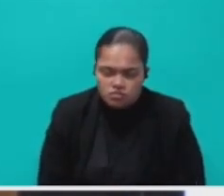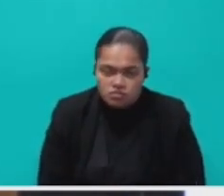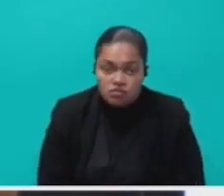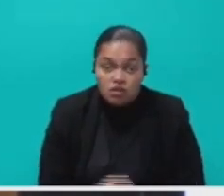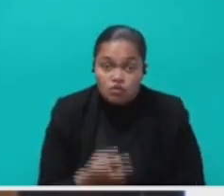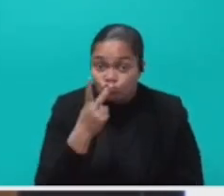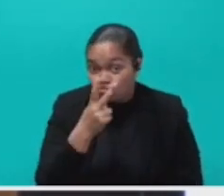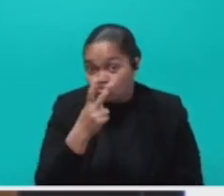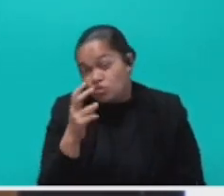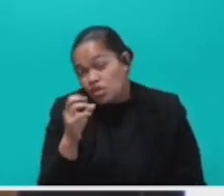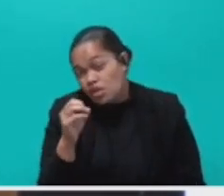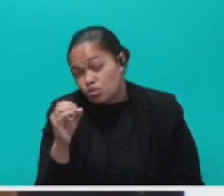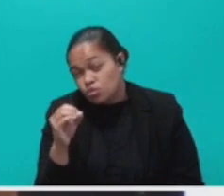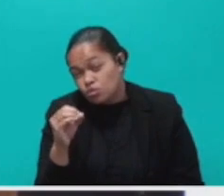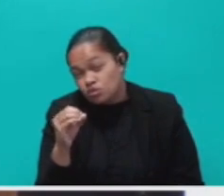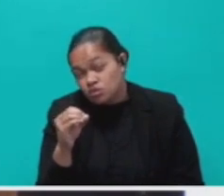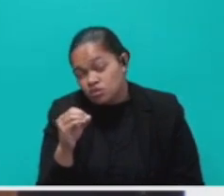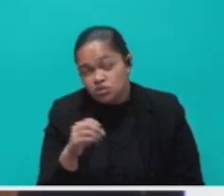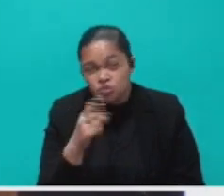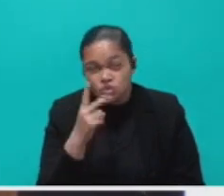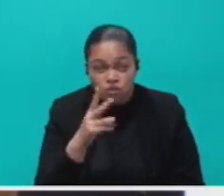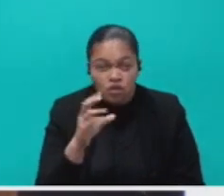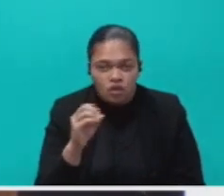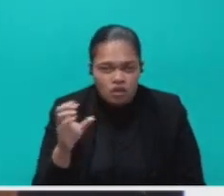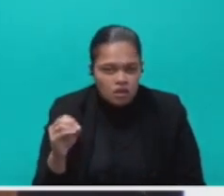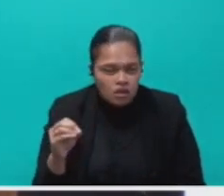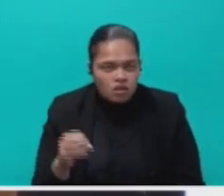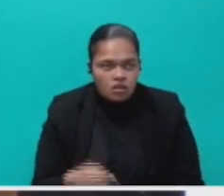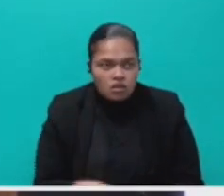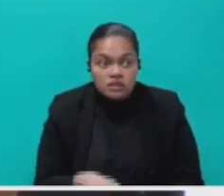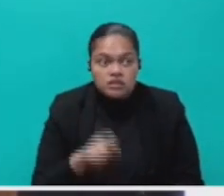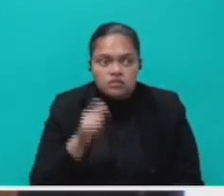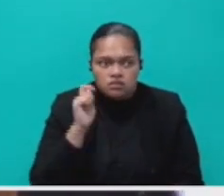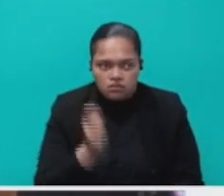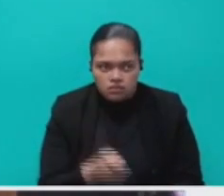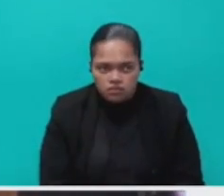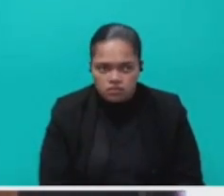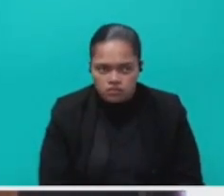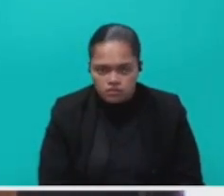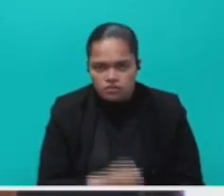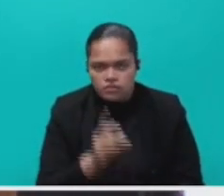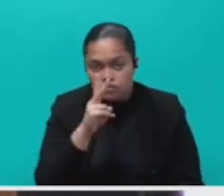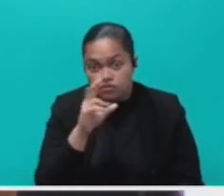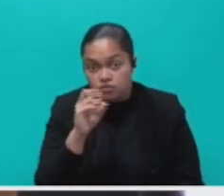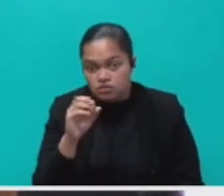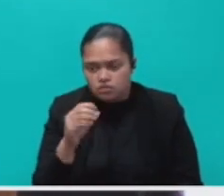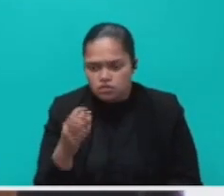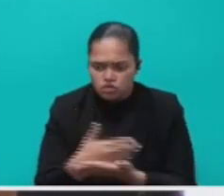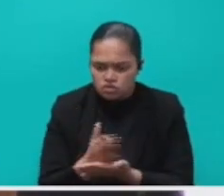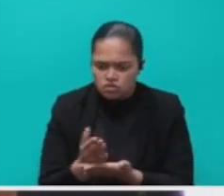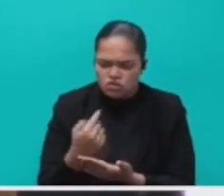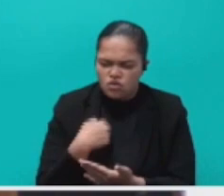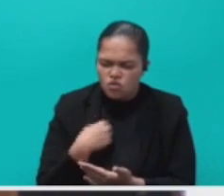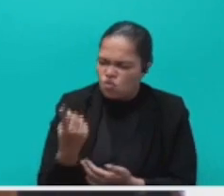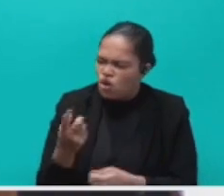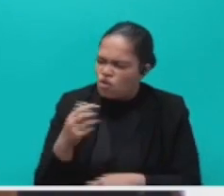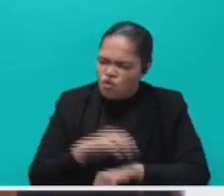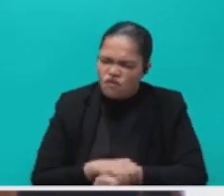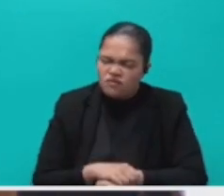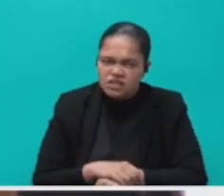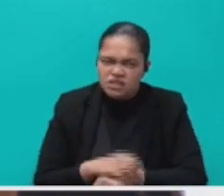In 2000, it's the first time I heard this word, ethno-nationalism, said to me by an officer who is